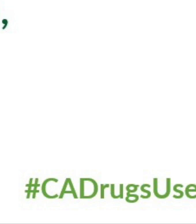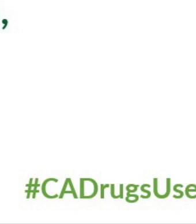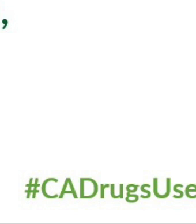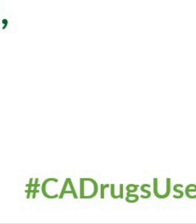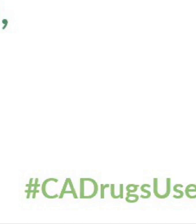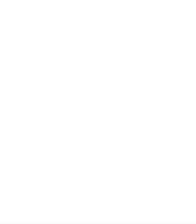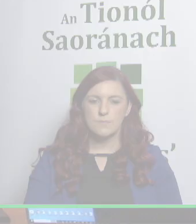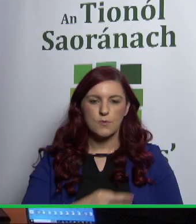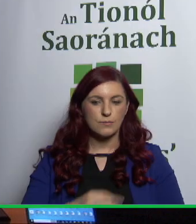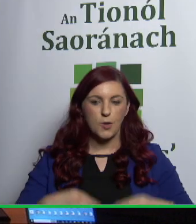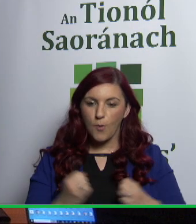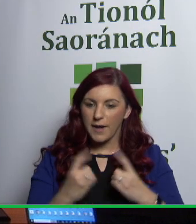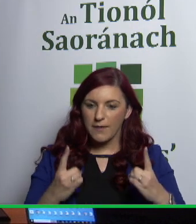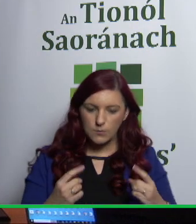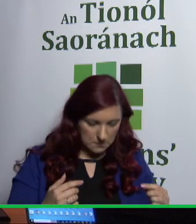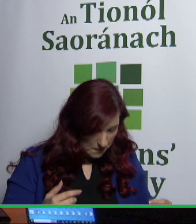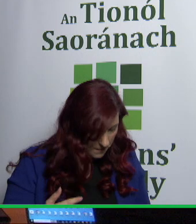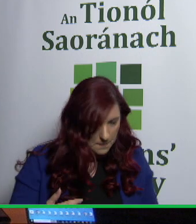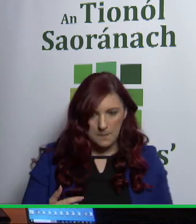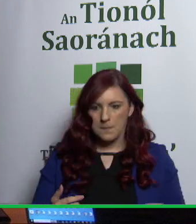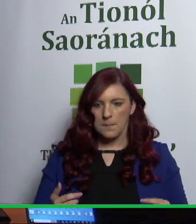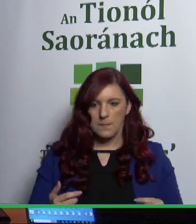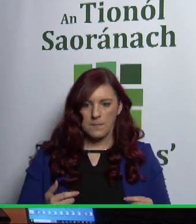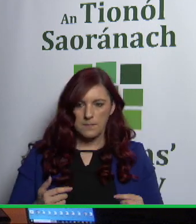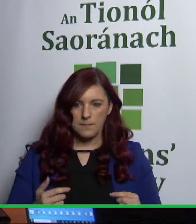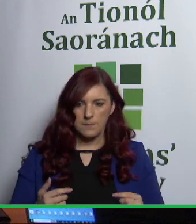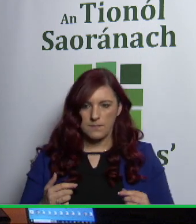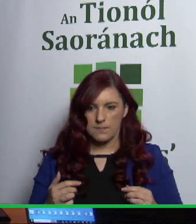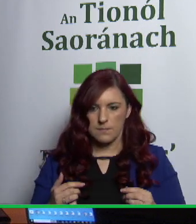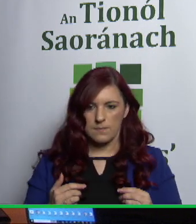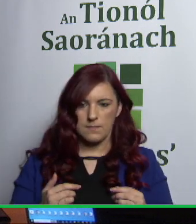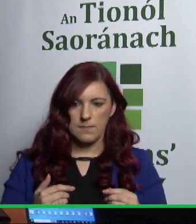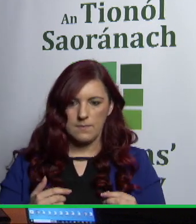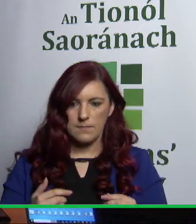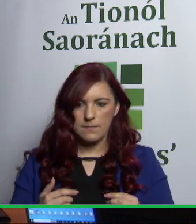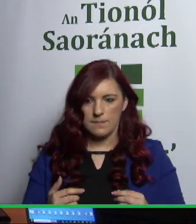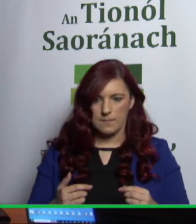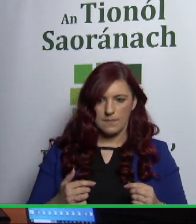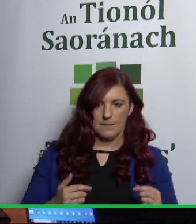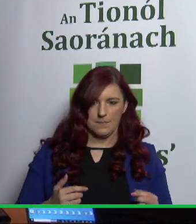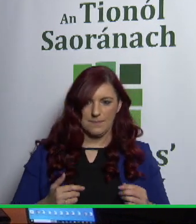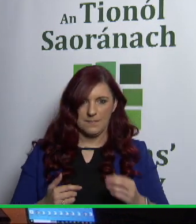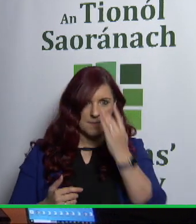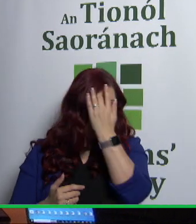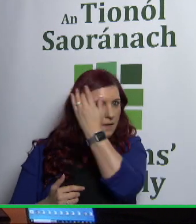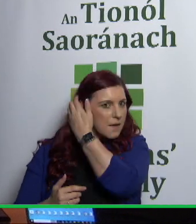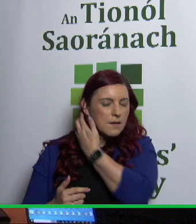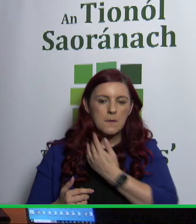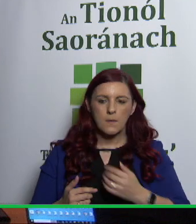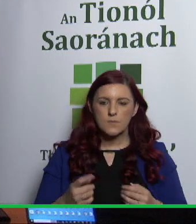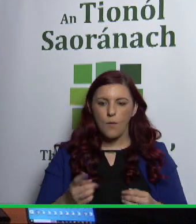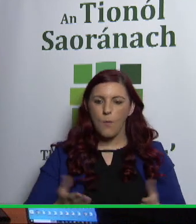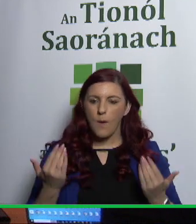Okay, good morning ladies and gentlemen, and welcome back to the second Assembly meeting of the Citizens' Assembly on Drug Use. I'd also like to formally